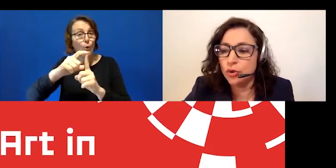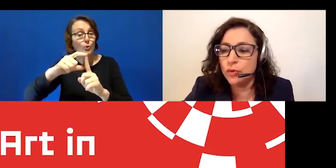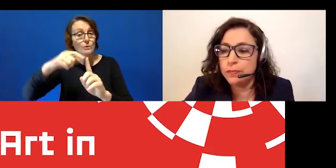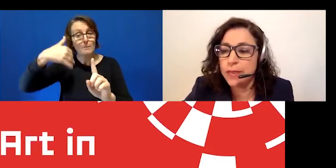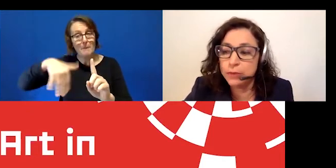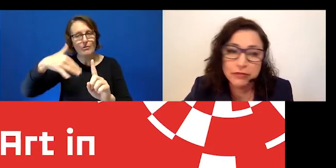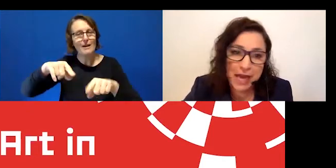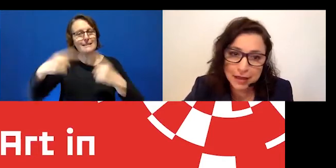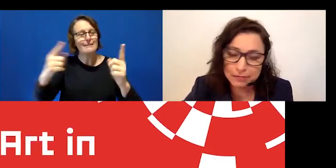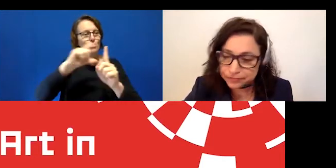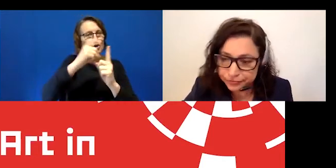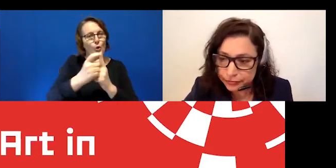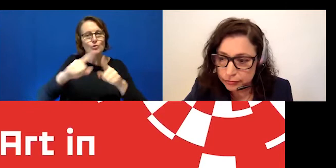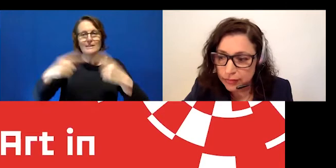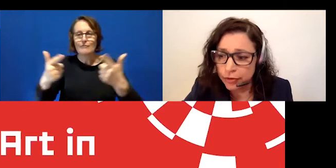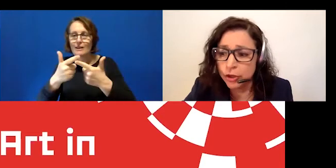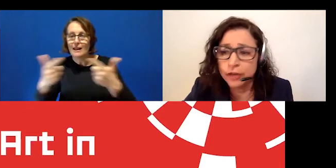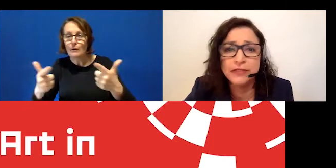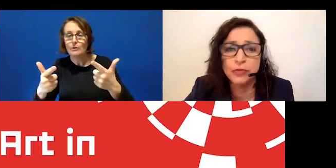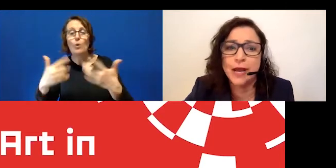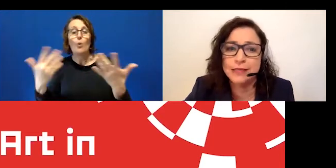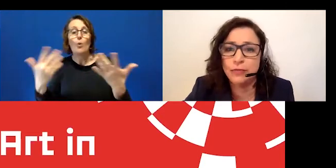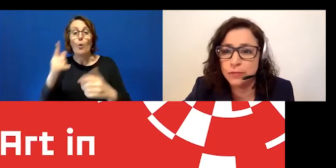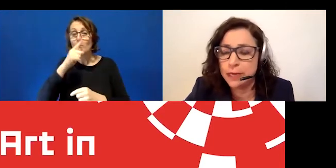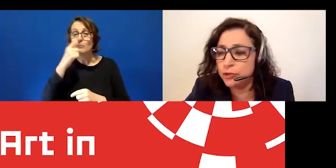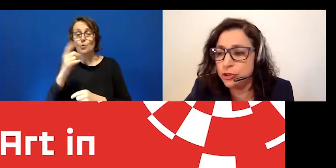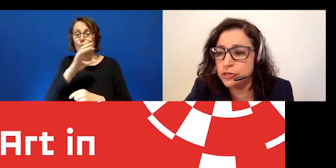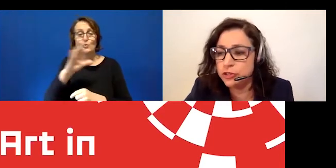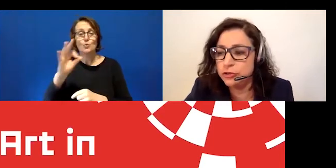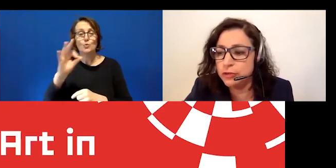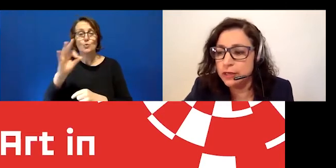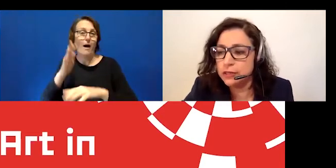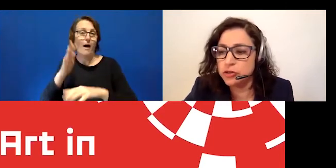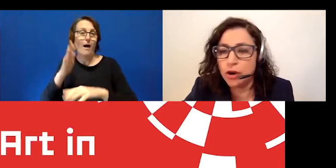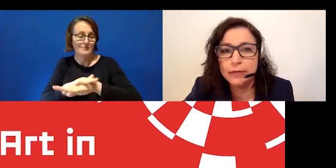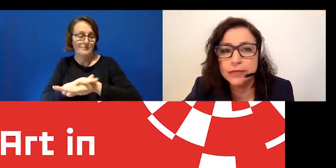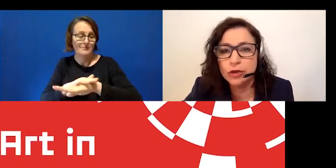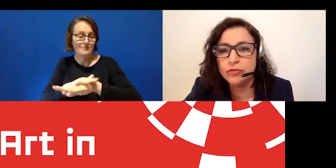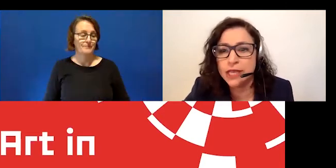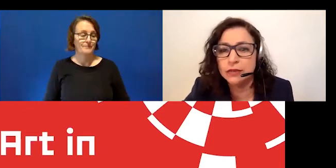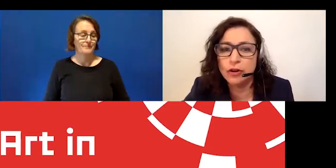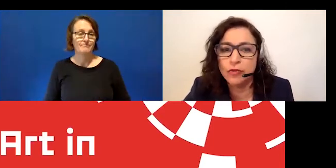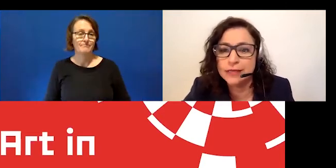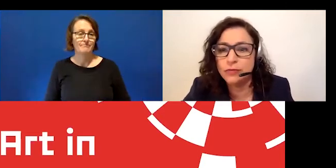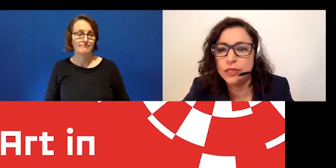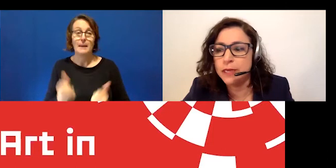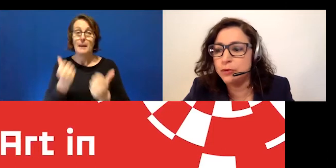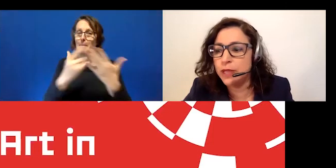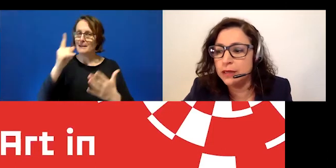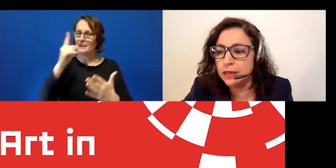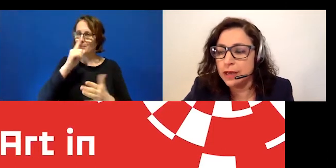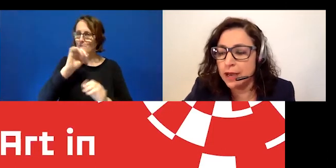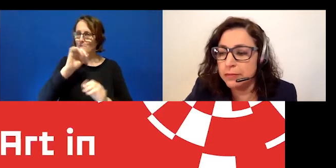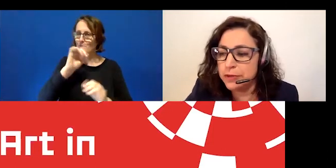or people of colour. There are a lot of different ways in which people choose to describe themselves, and a lot of ways in which people